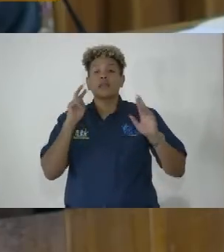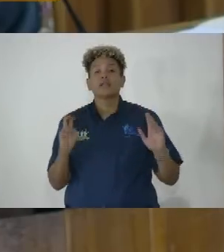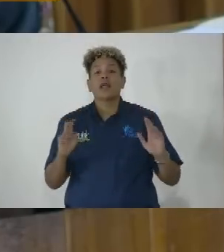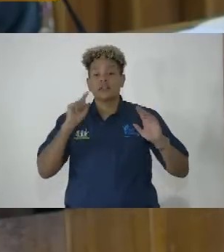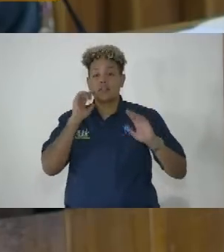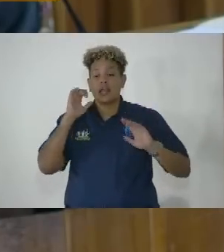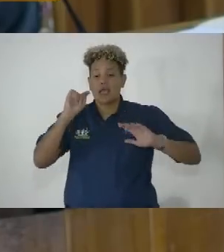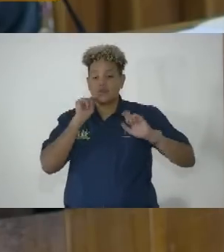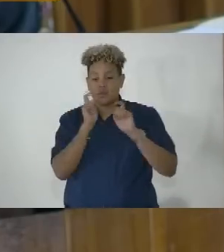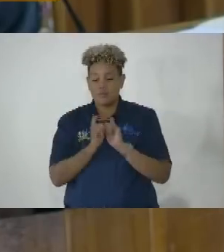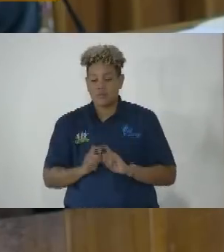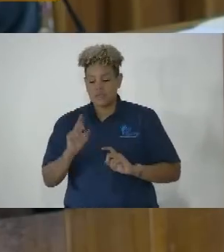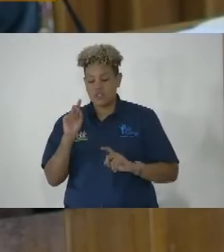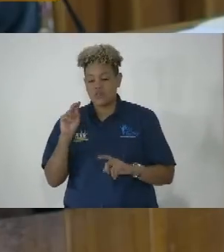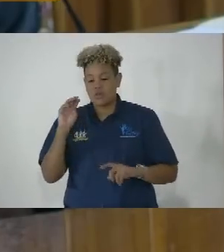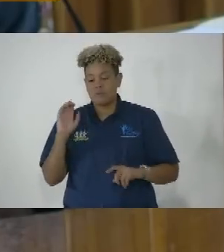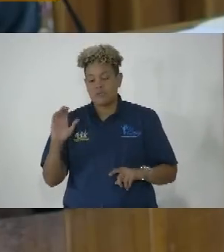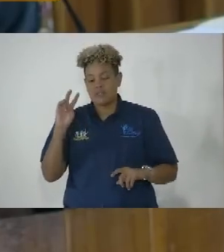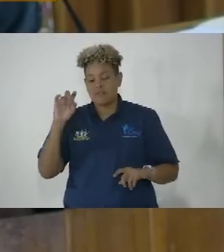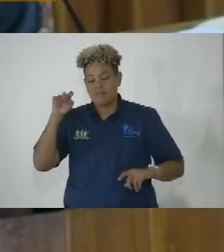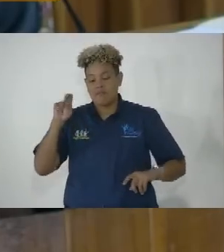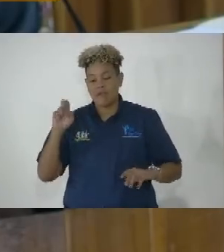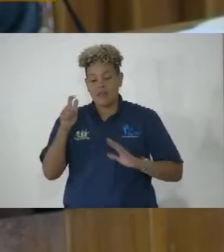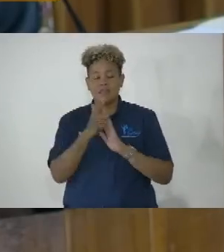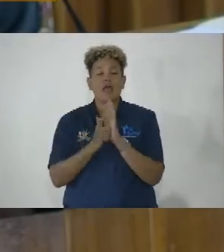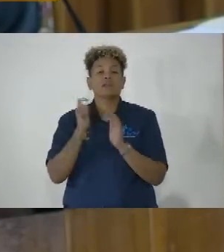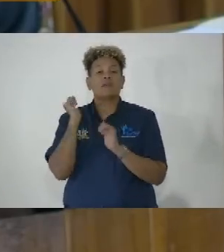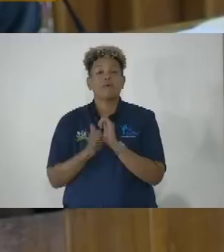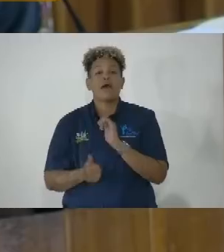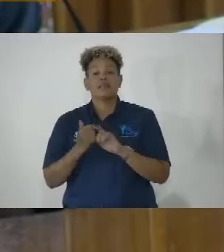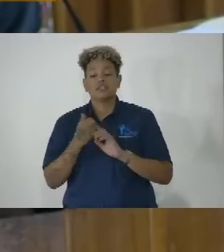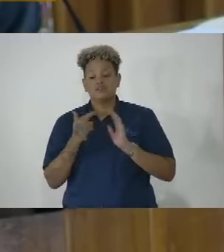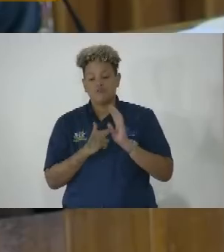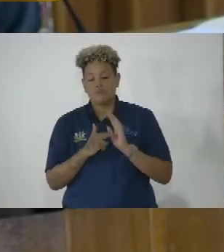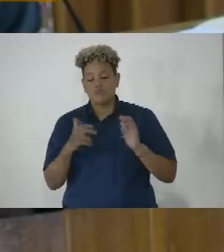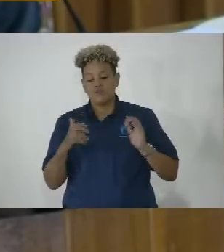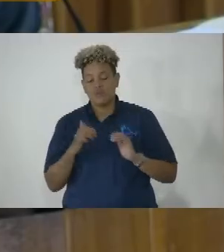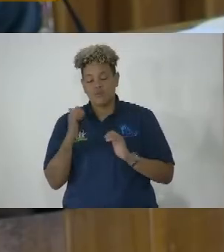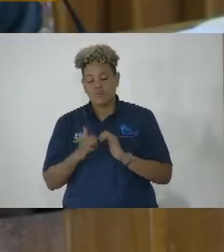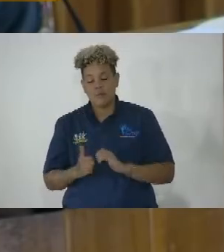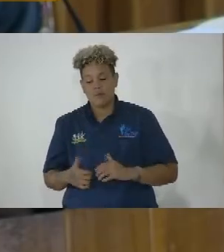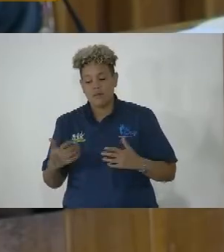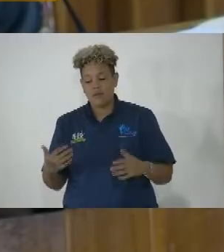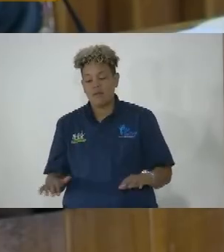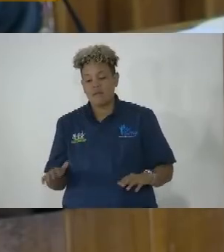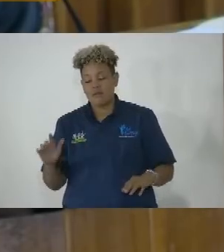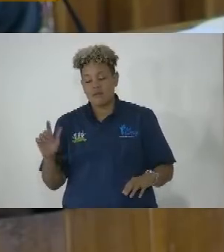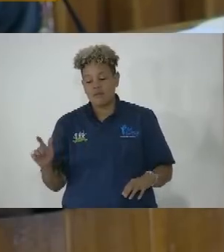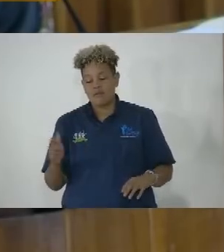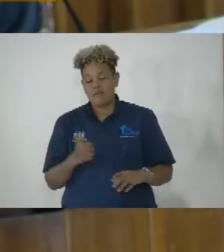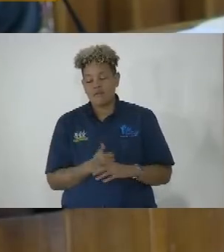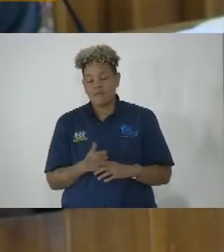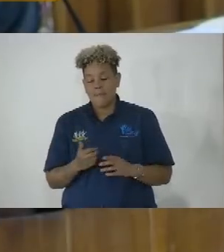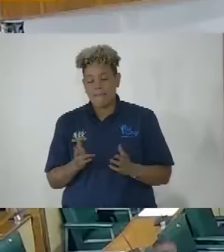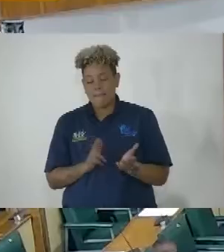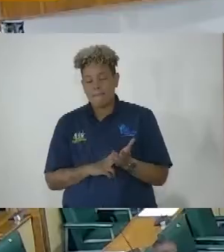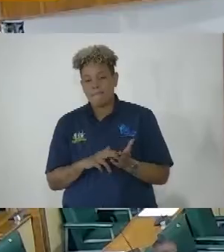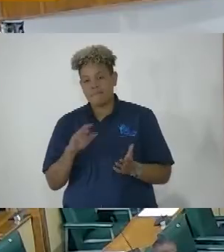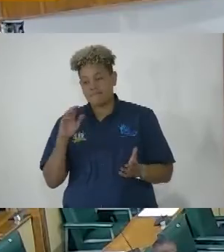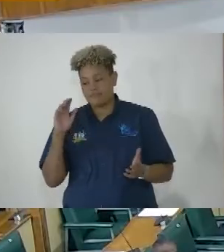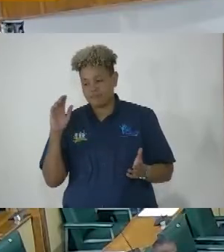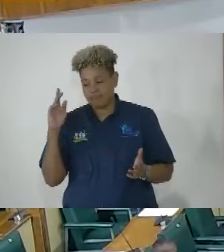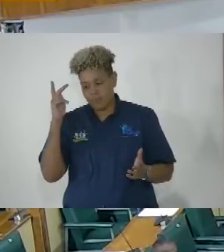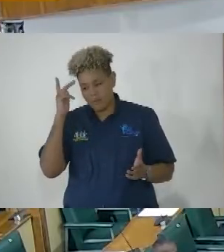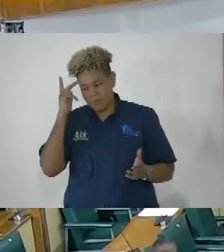the Domestic Violence Act was passed in the House of Representatives. Juliet Holness, MP.